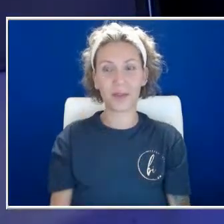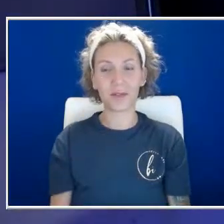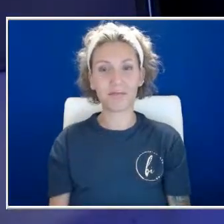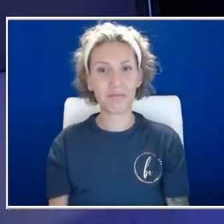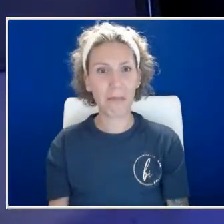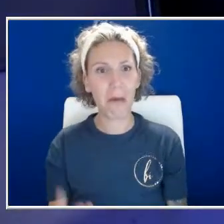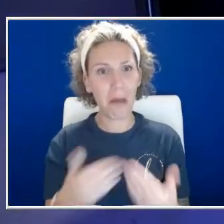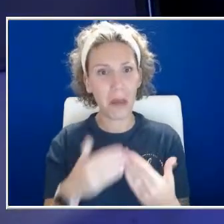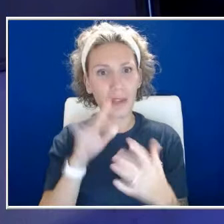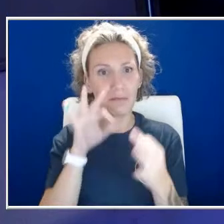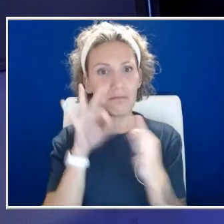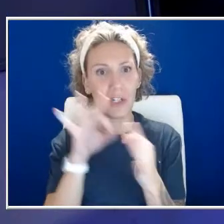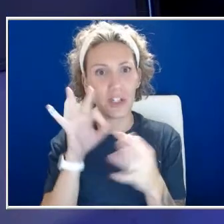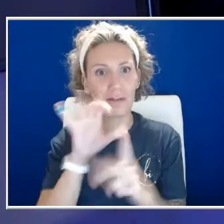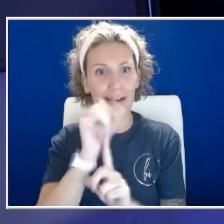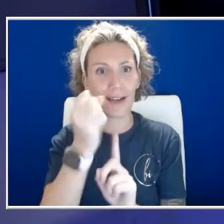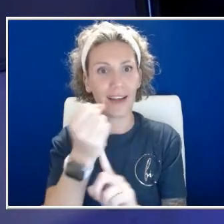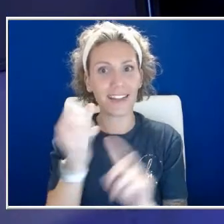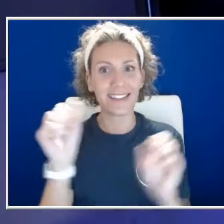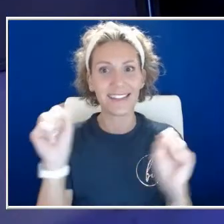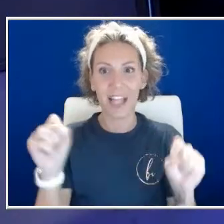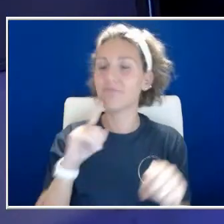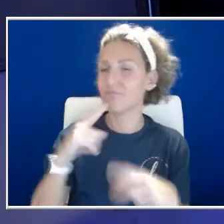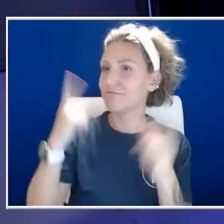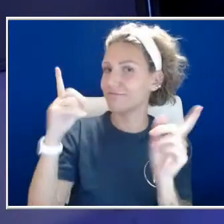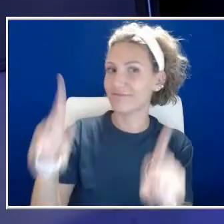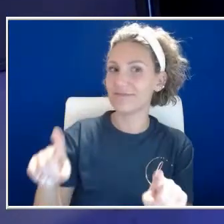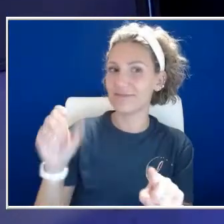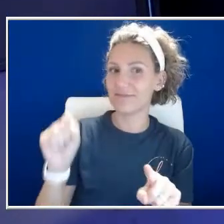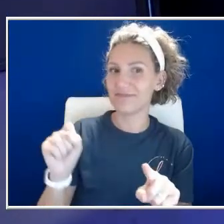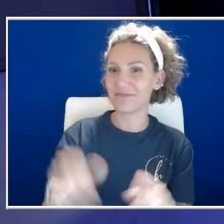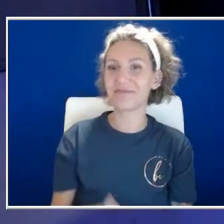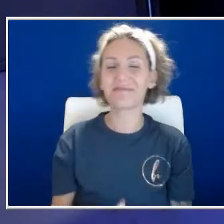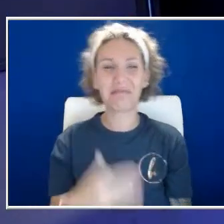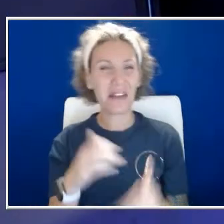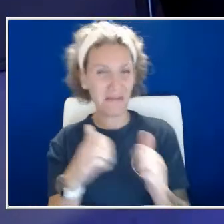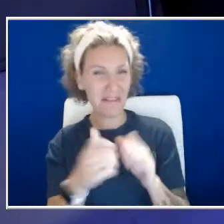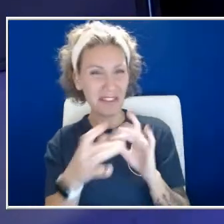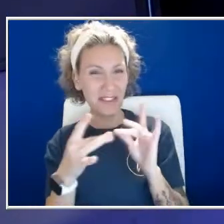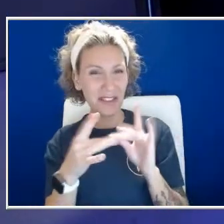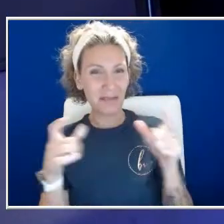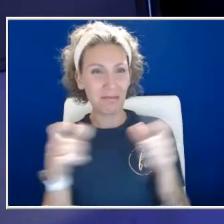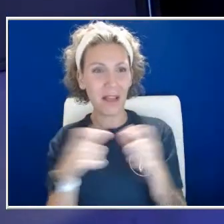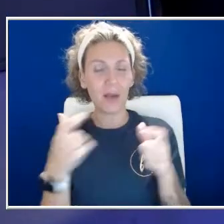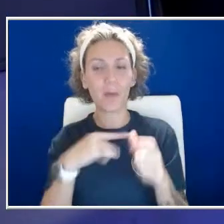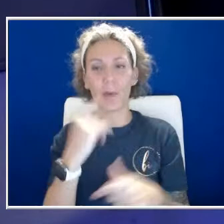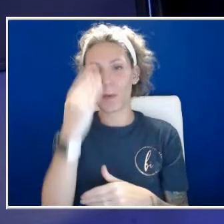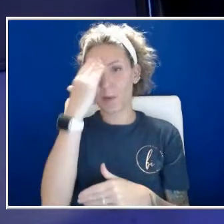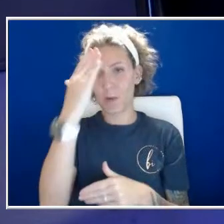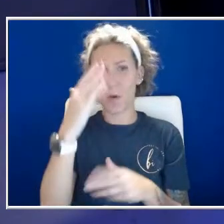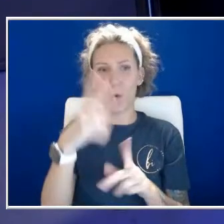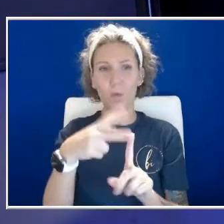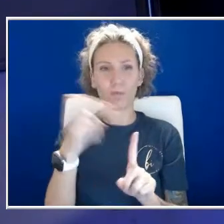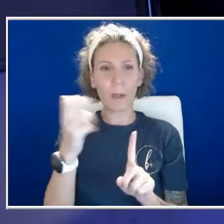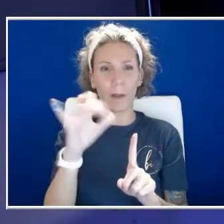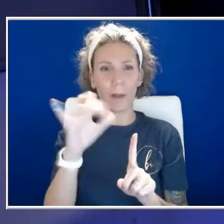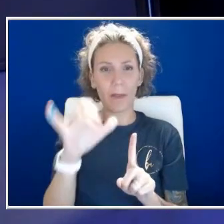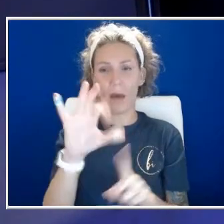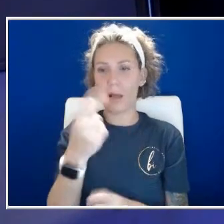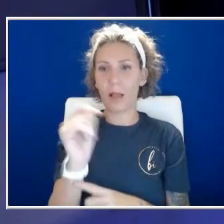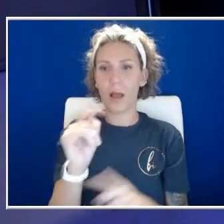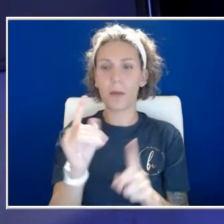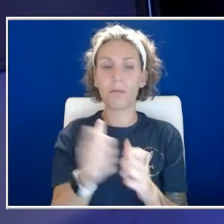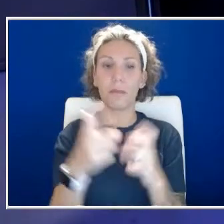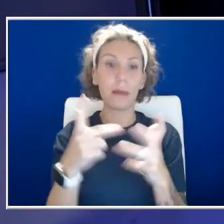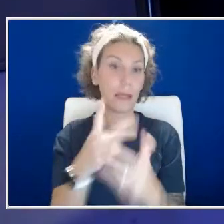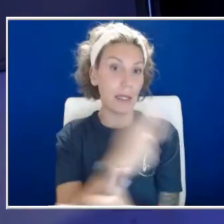Oh, I across agree. the board, starting with that magnet on the refrigerator. I like how you mentioned that. And we know that removing the clot, of course, is one thing, but many patients will spend weeks, months, even